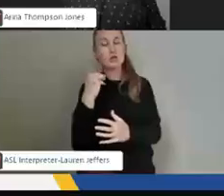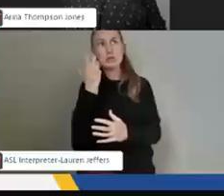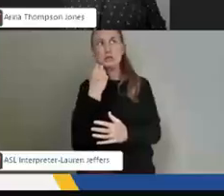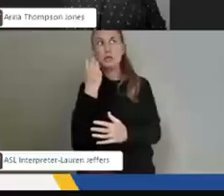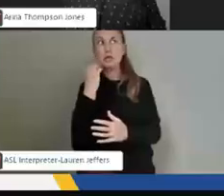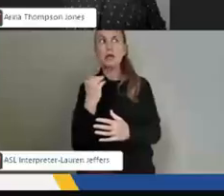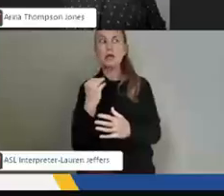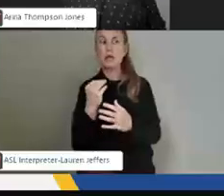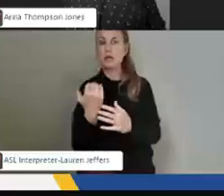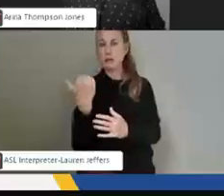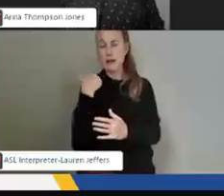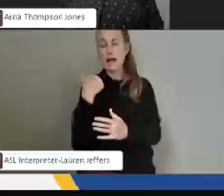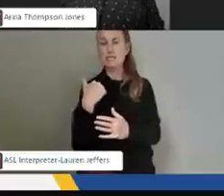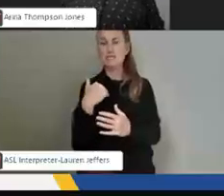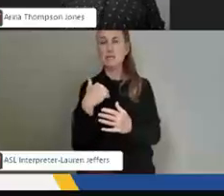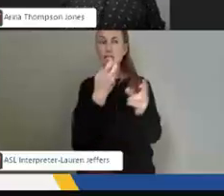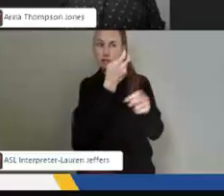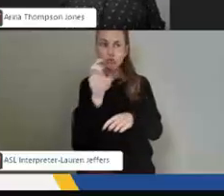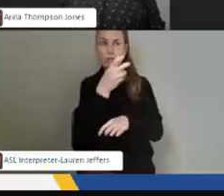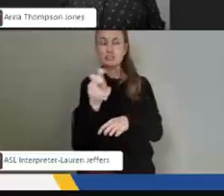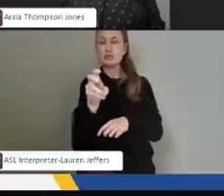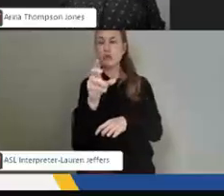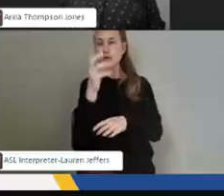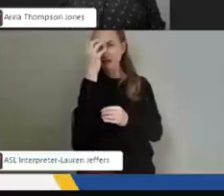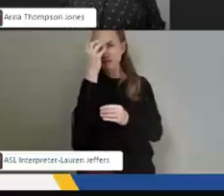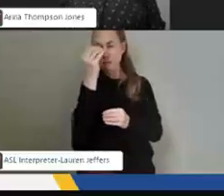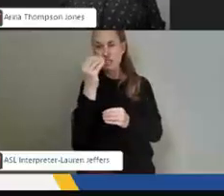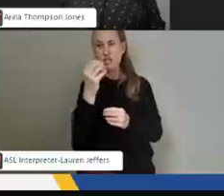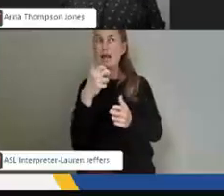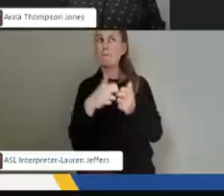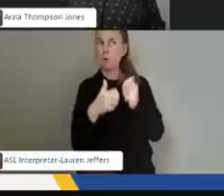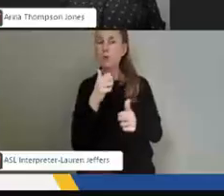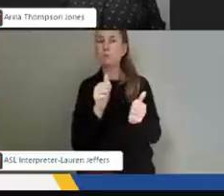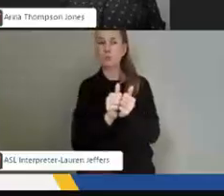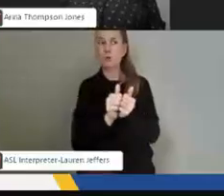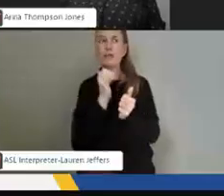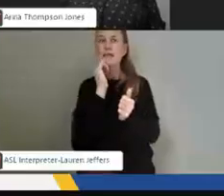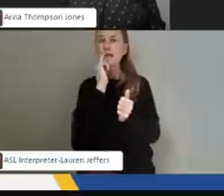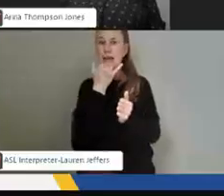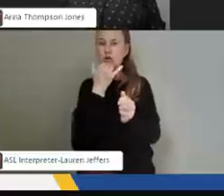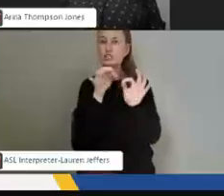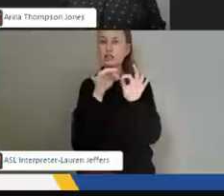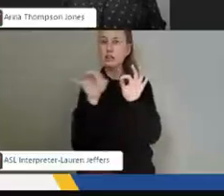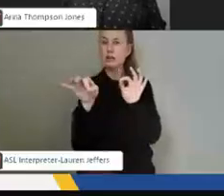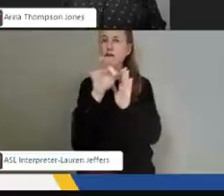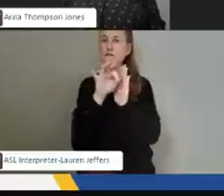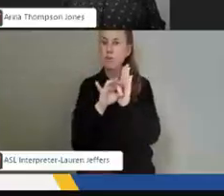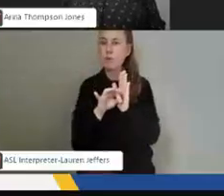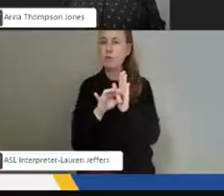data having problems with errors in the formula or errors in the input.